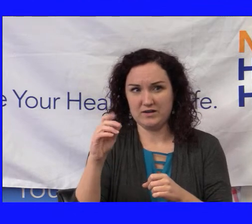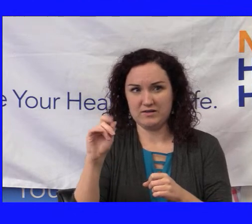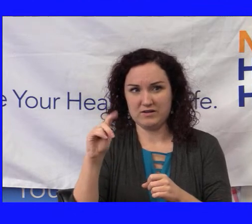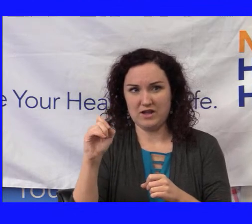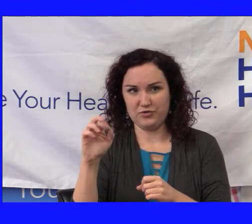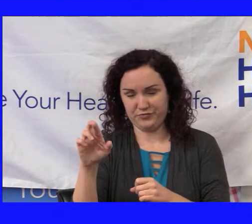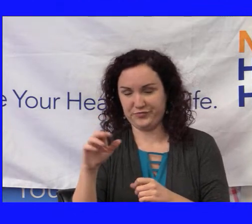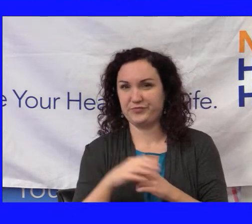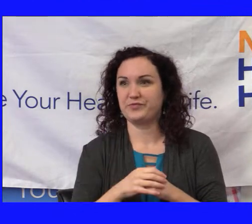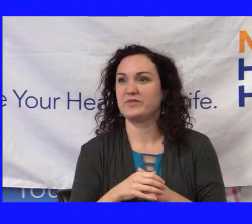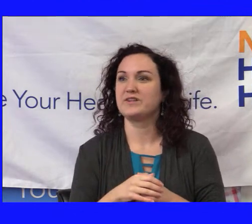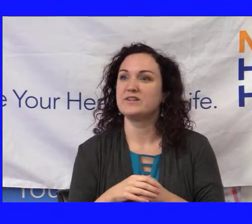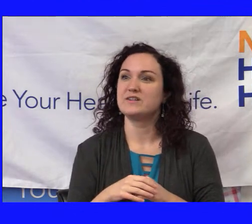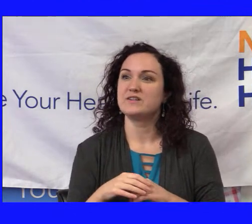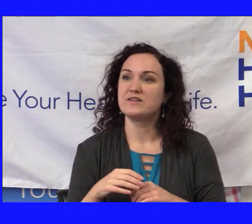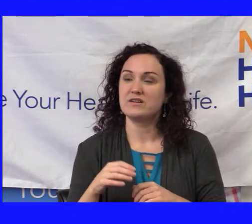million,